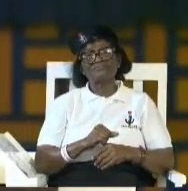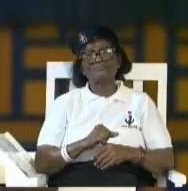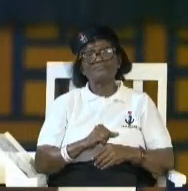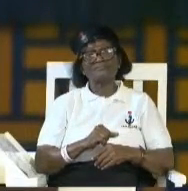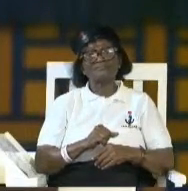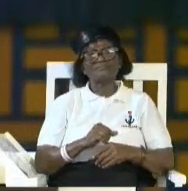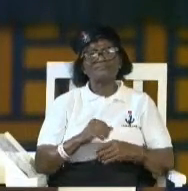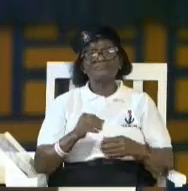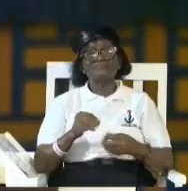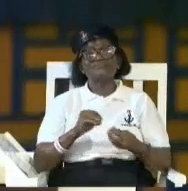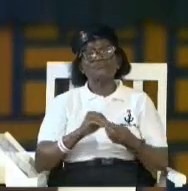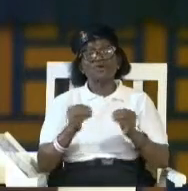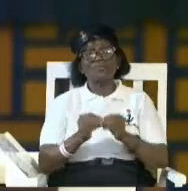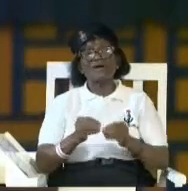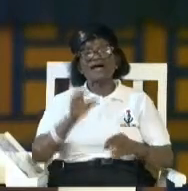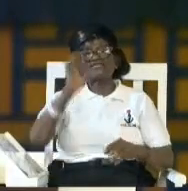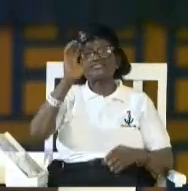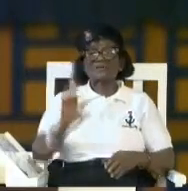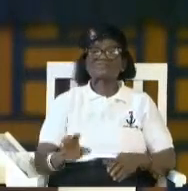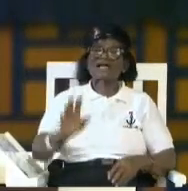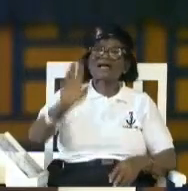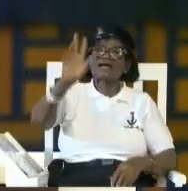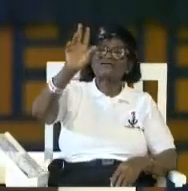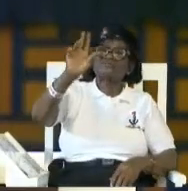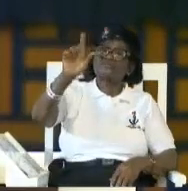Numbers chapter 20.